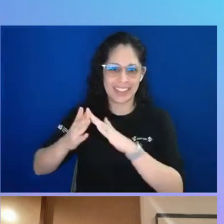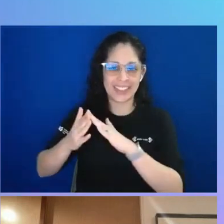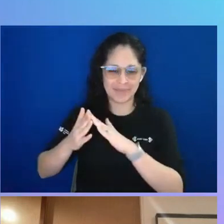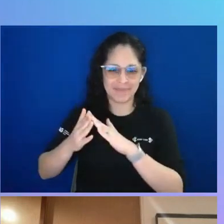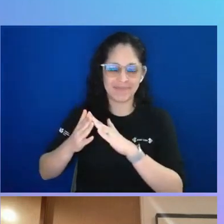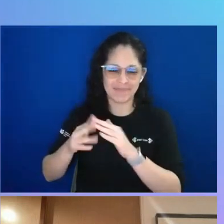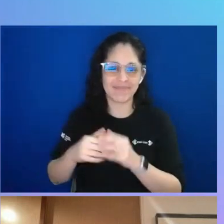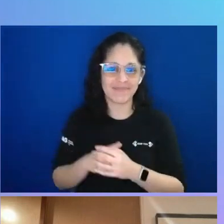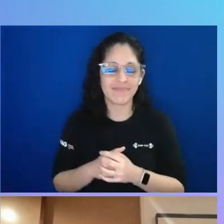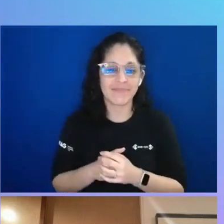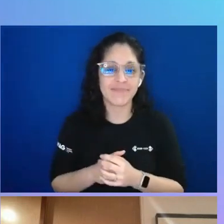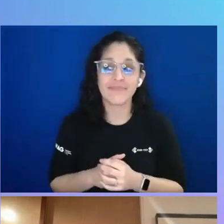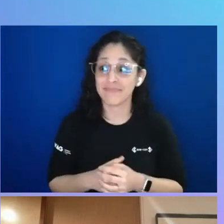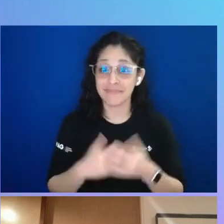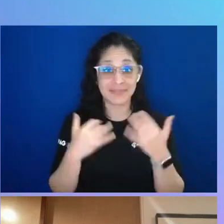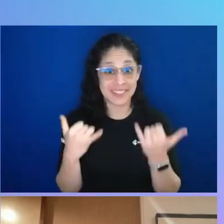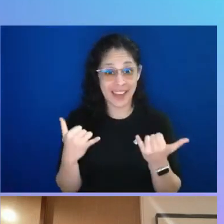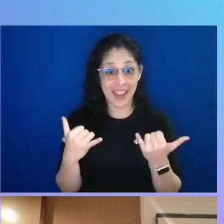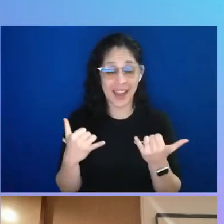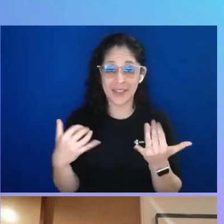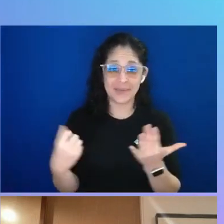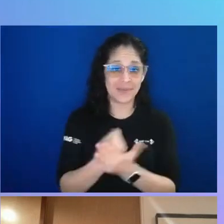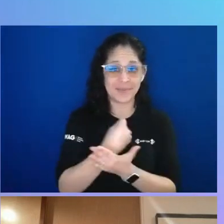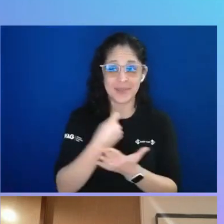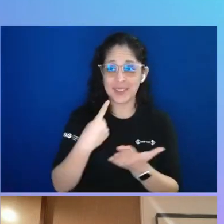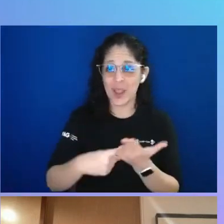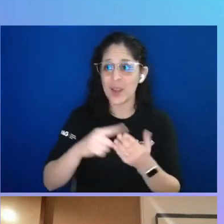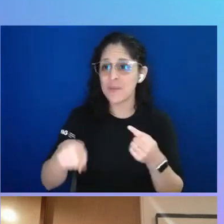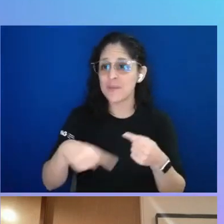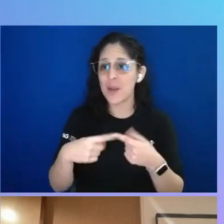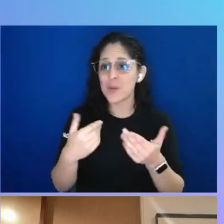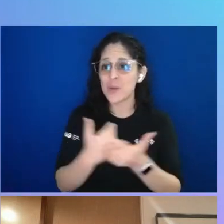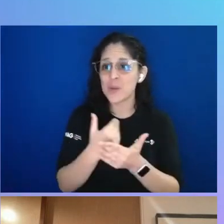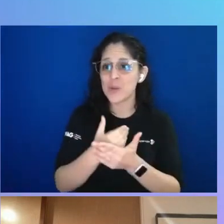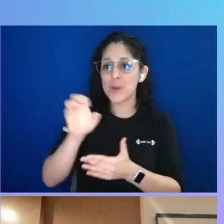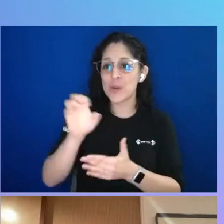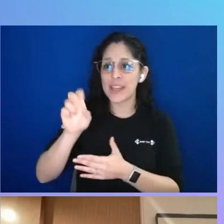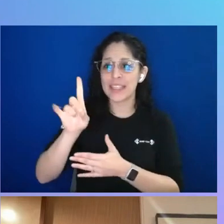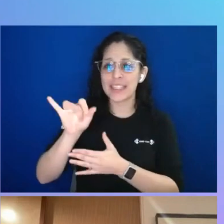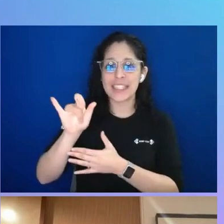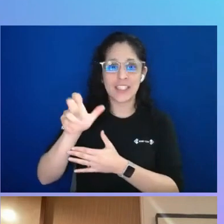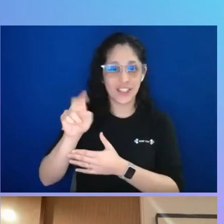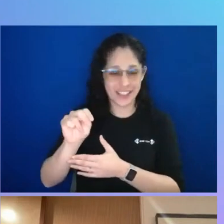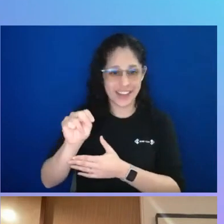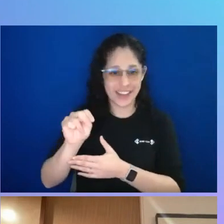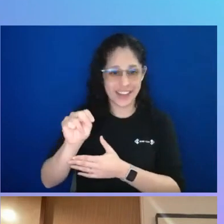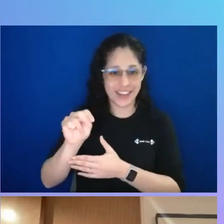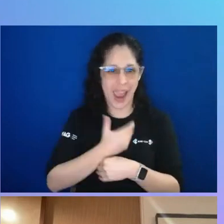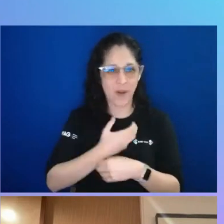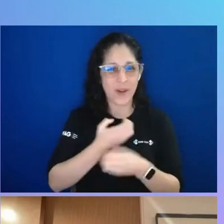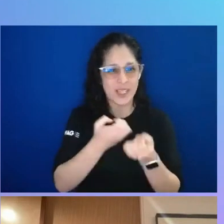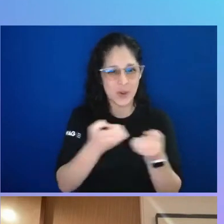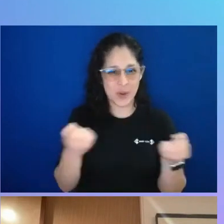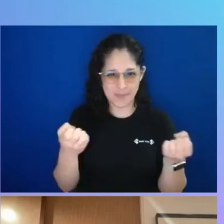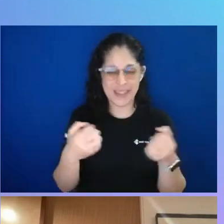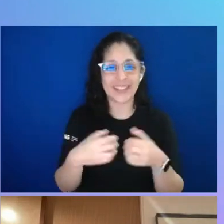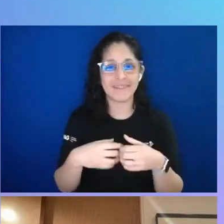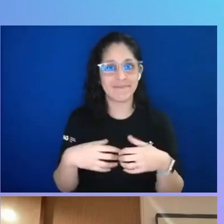Okay, so let's talk about the newest addition to Peloton's product line, which is Peloton Row.